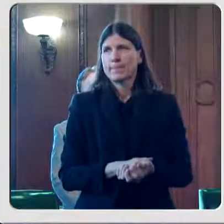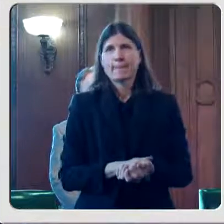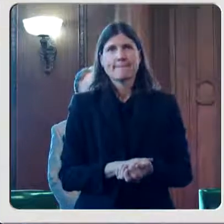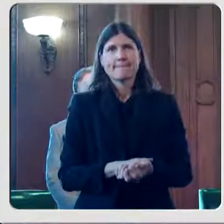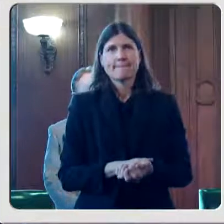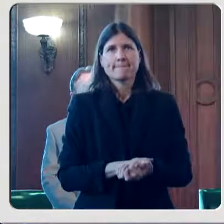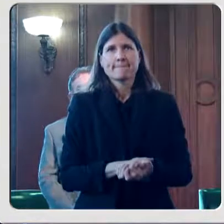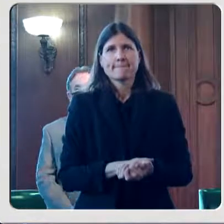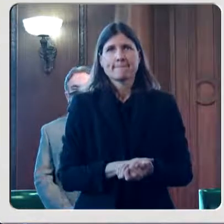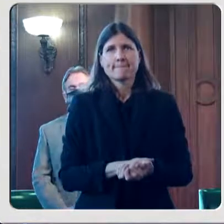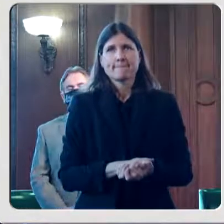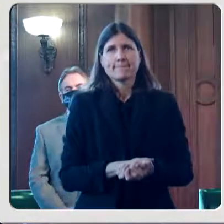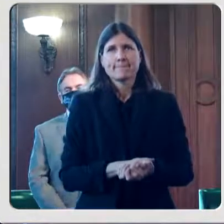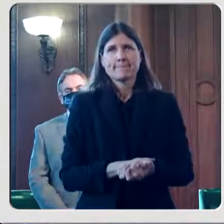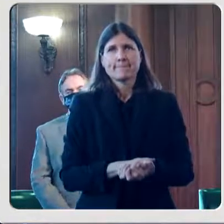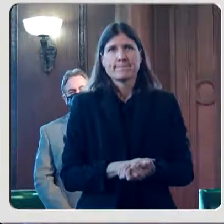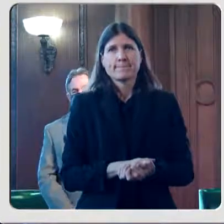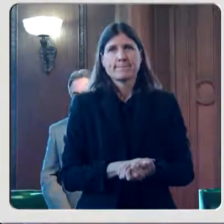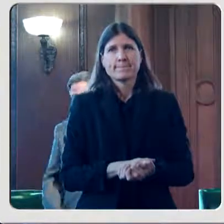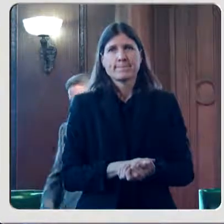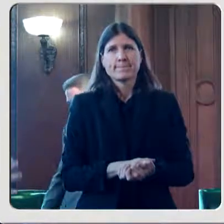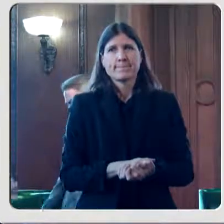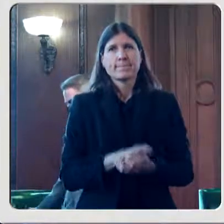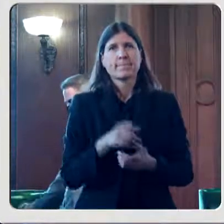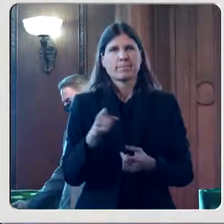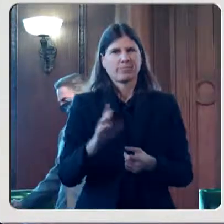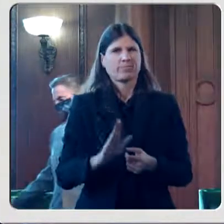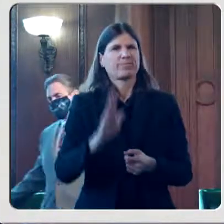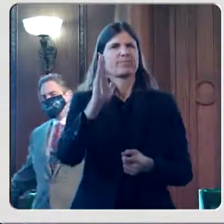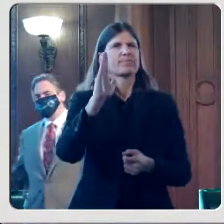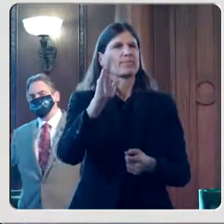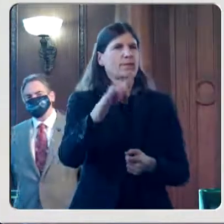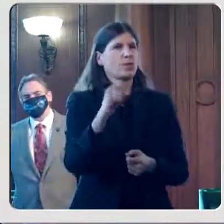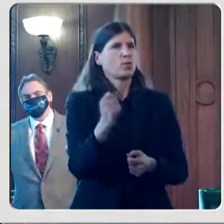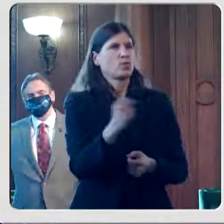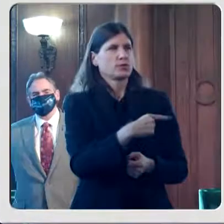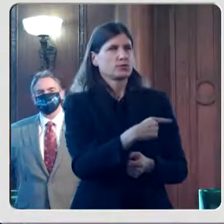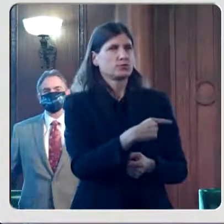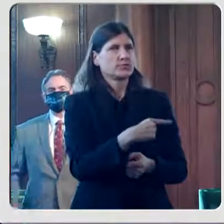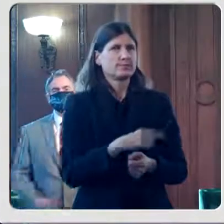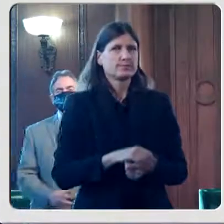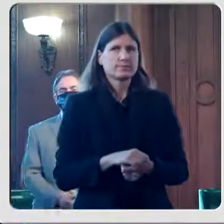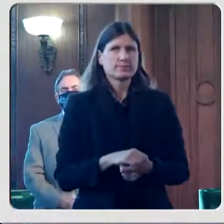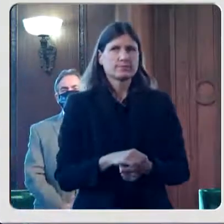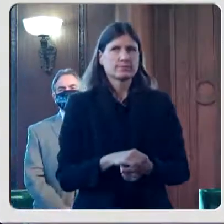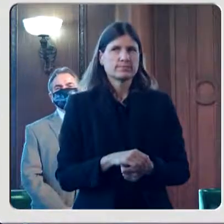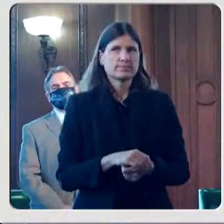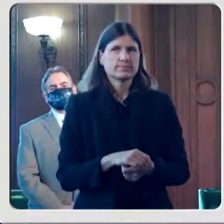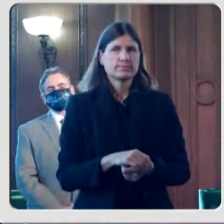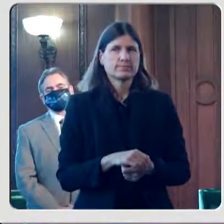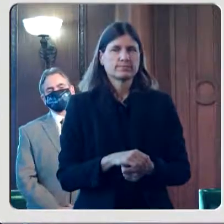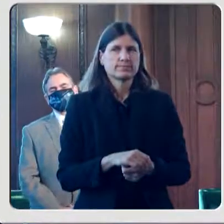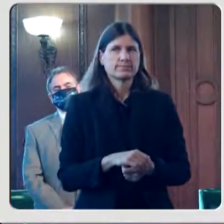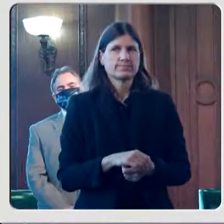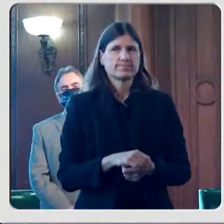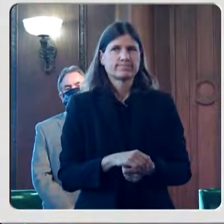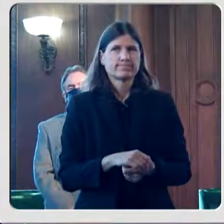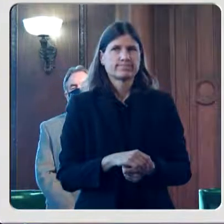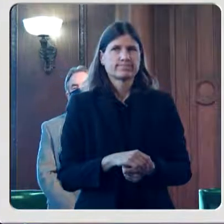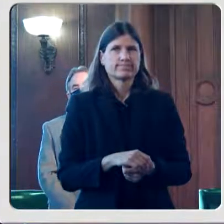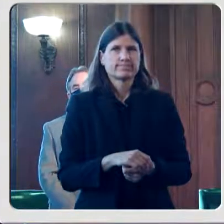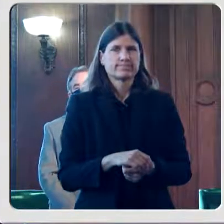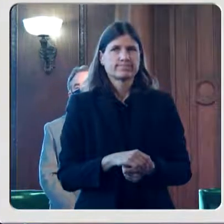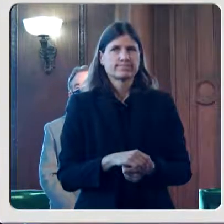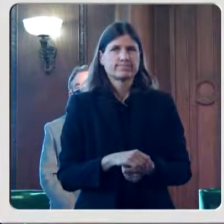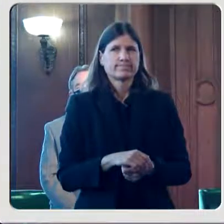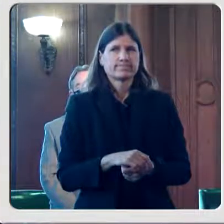Dr. Kerouac, Dr. Russo? Paul? Are you getting more supply of vaccines now